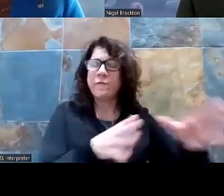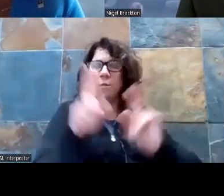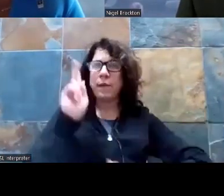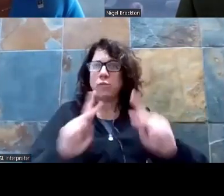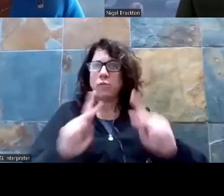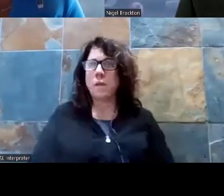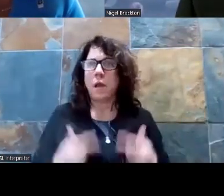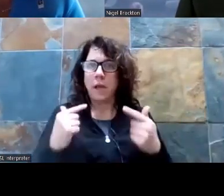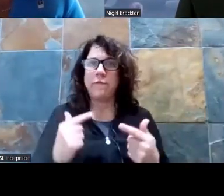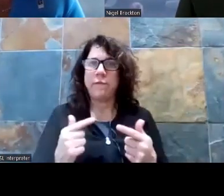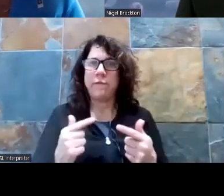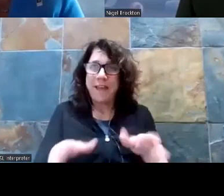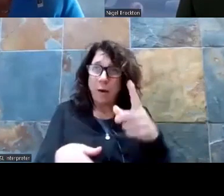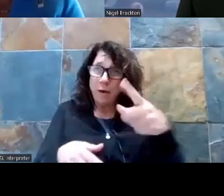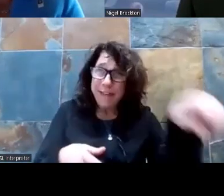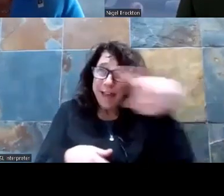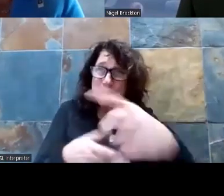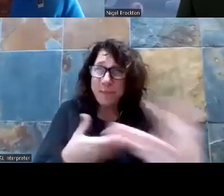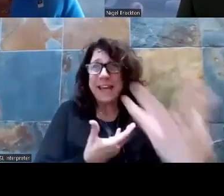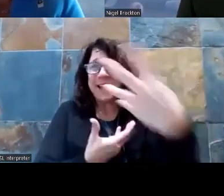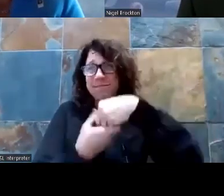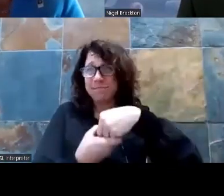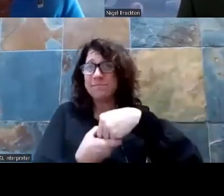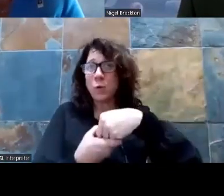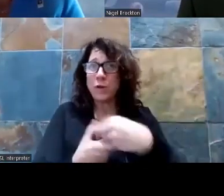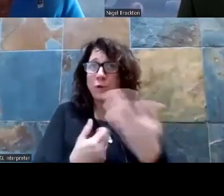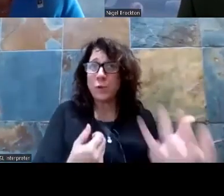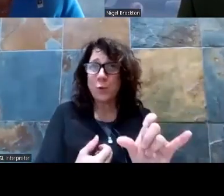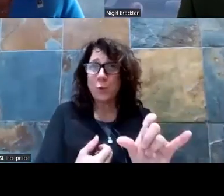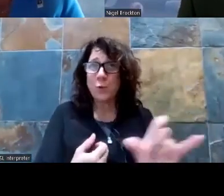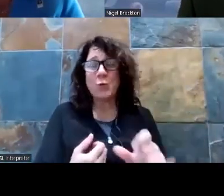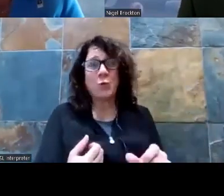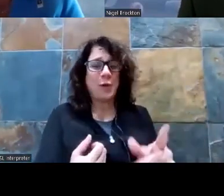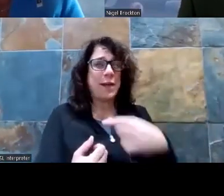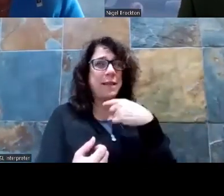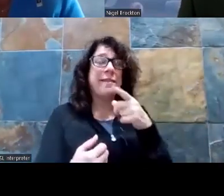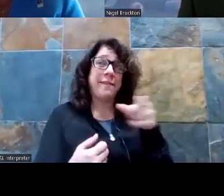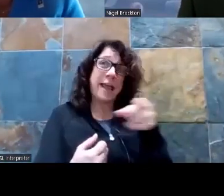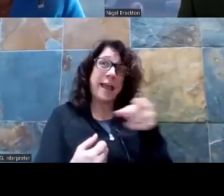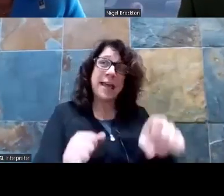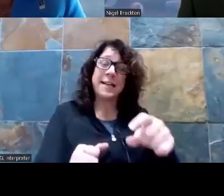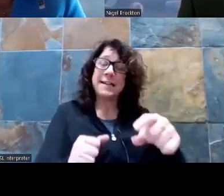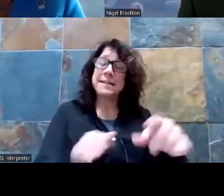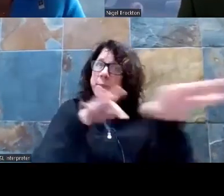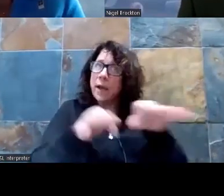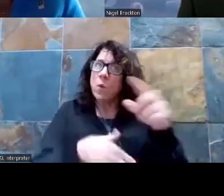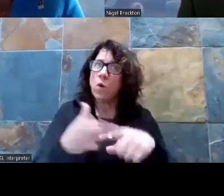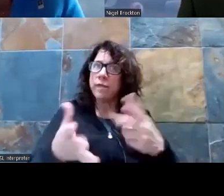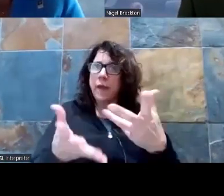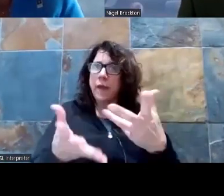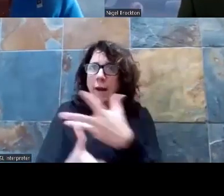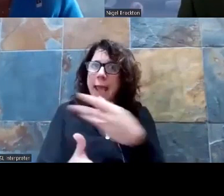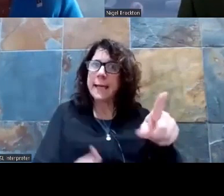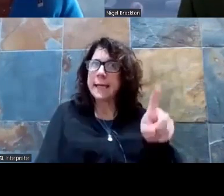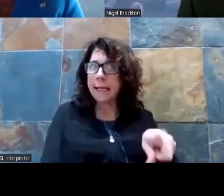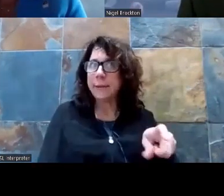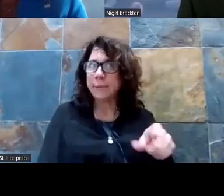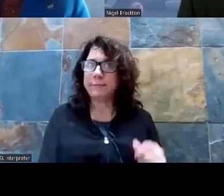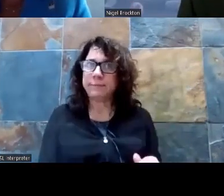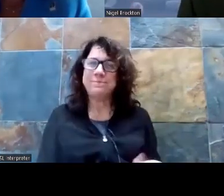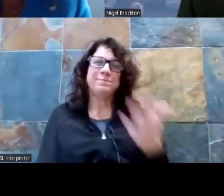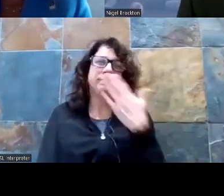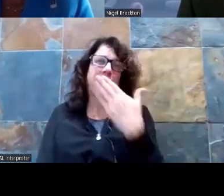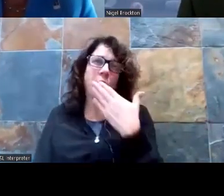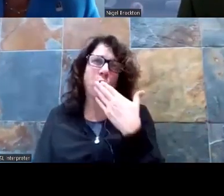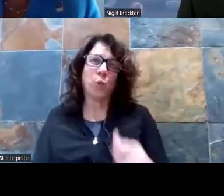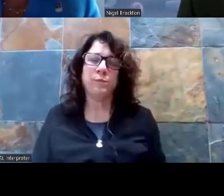lives without them being on the table and tell you what they want and what is it that they need. Thank